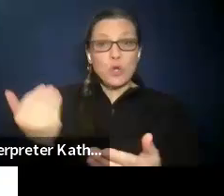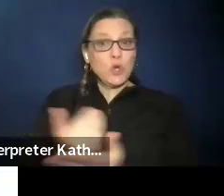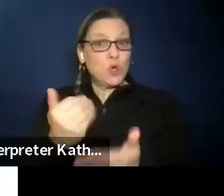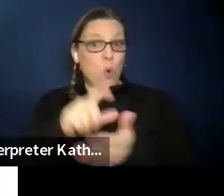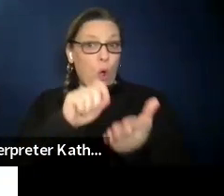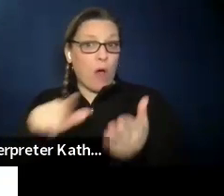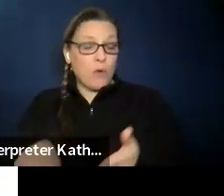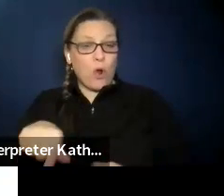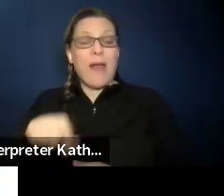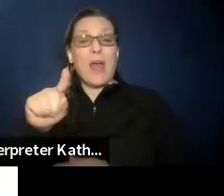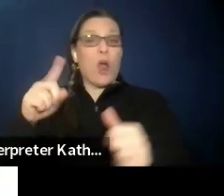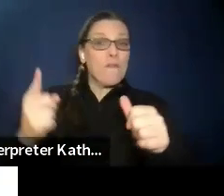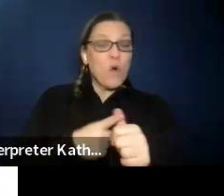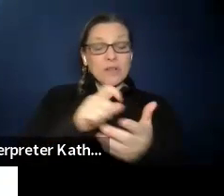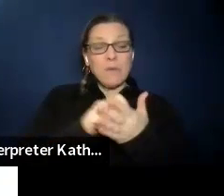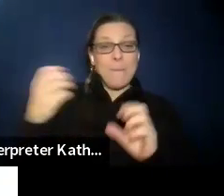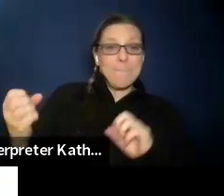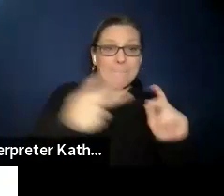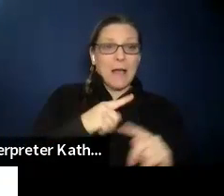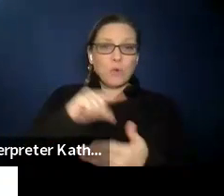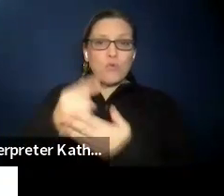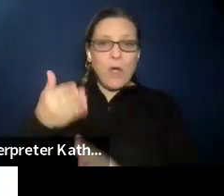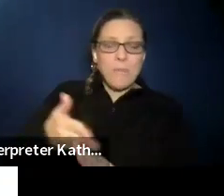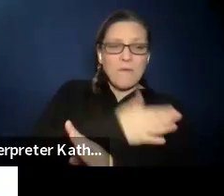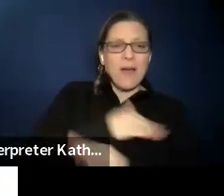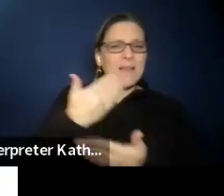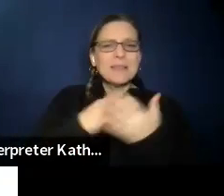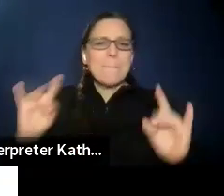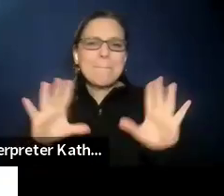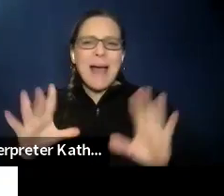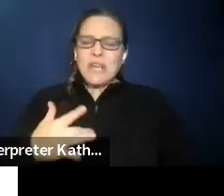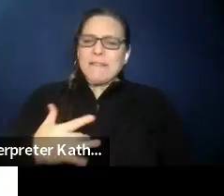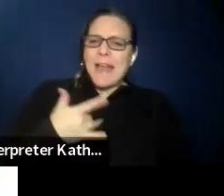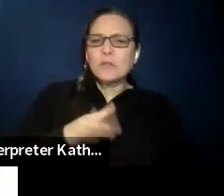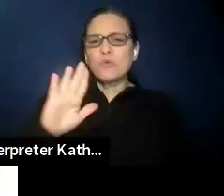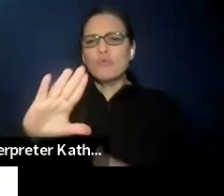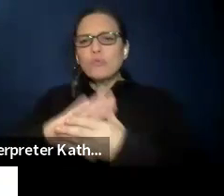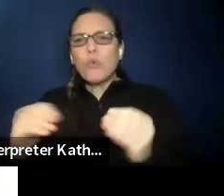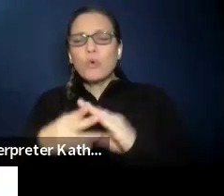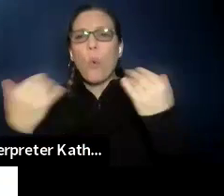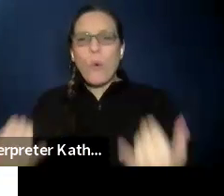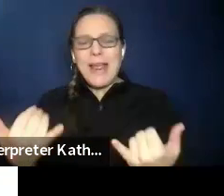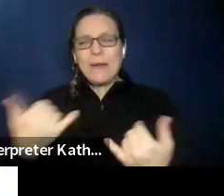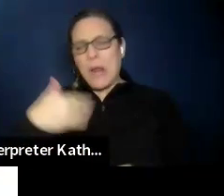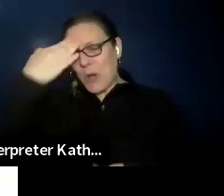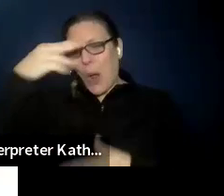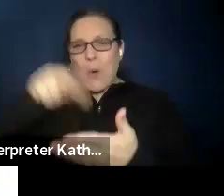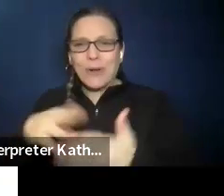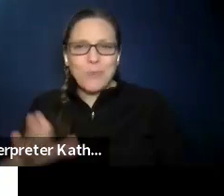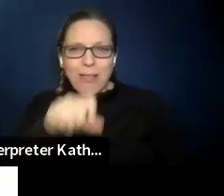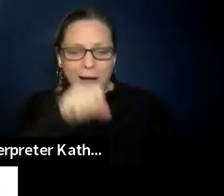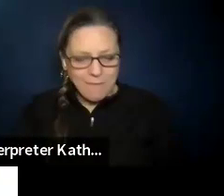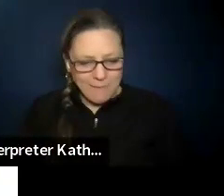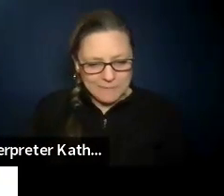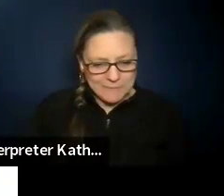like in her first novel, Back to the Bright Before, there's a magical classic feel to her stories that we know readers will love.